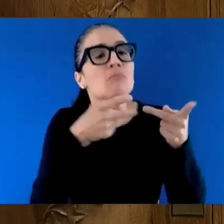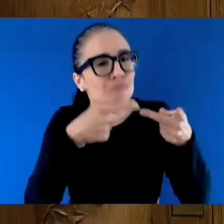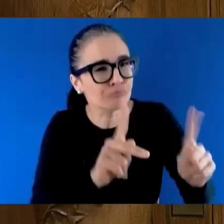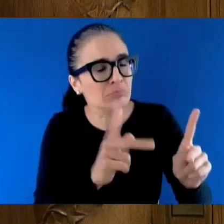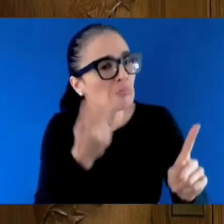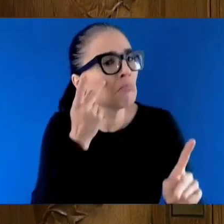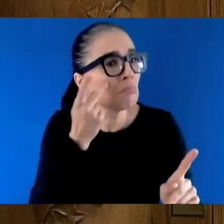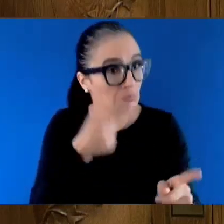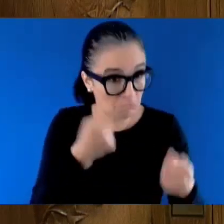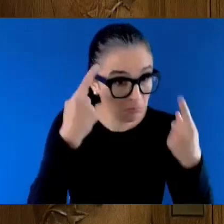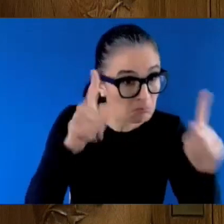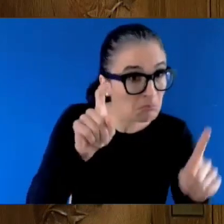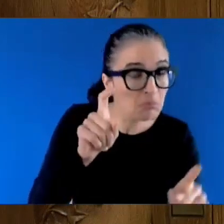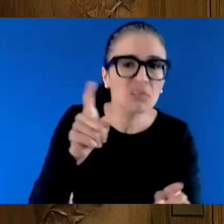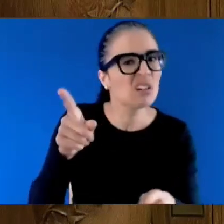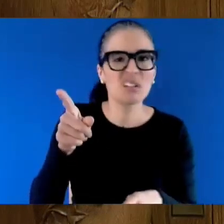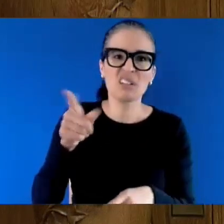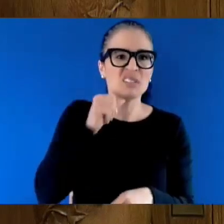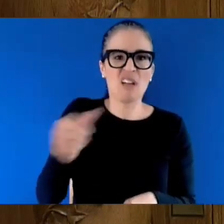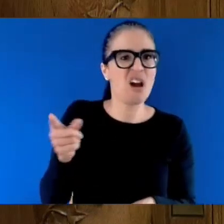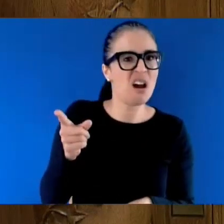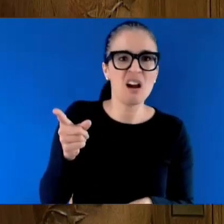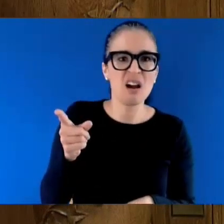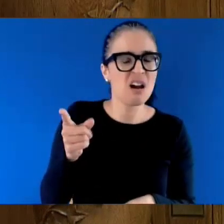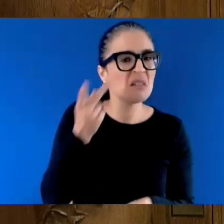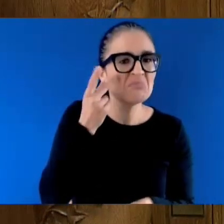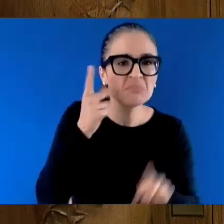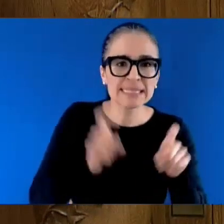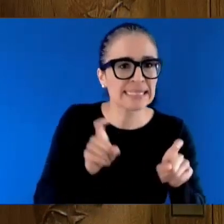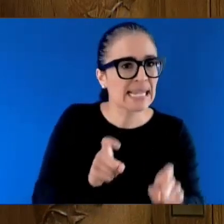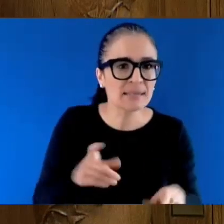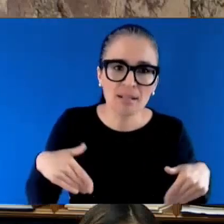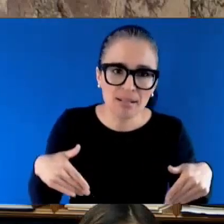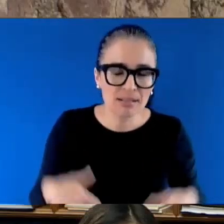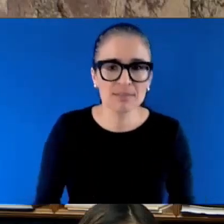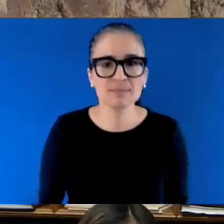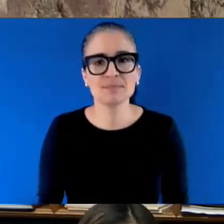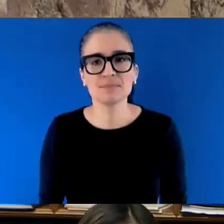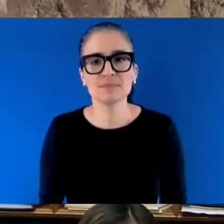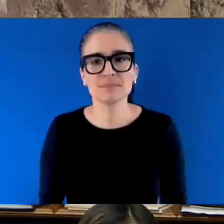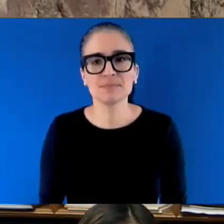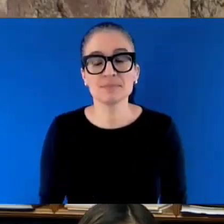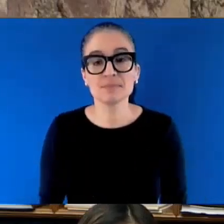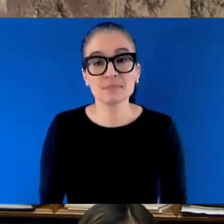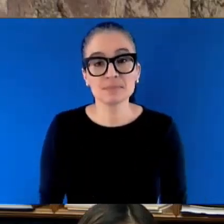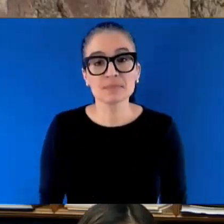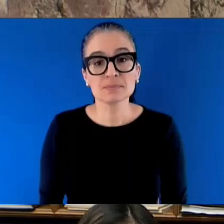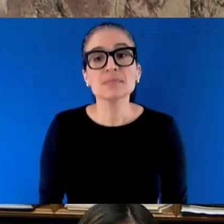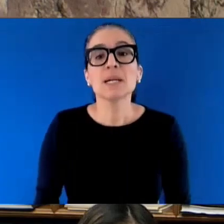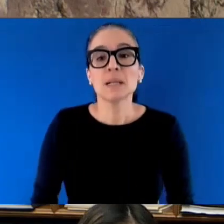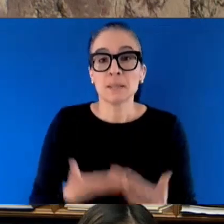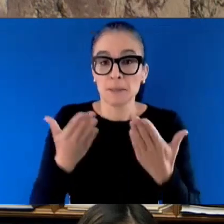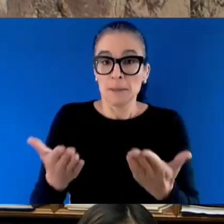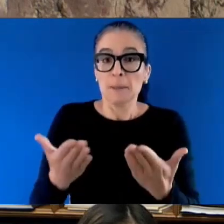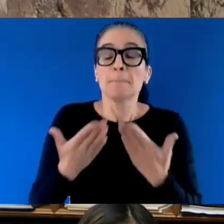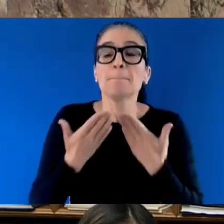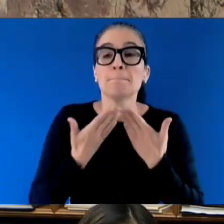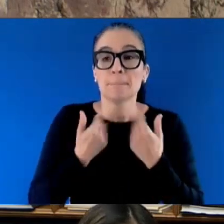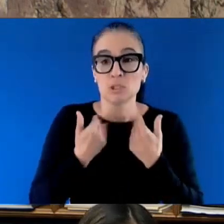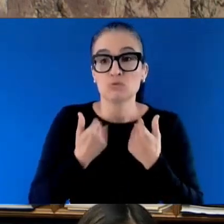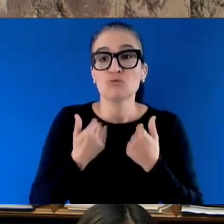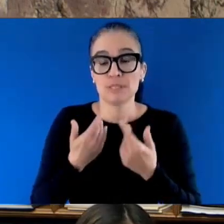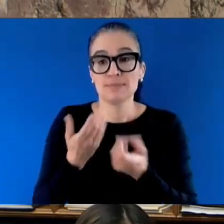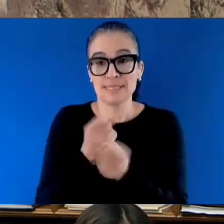Minister of Public Safety. Thank you, Honourable Speaker, and I appreciate the question from the member. The member